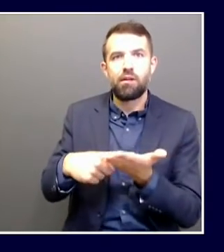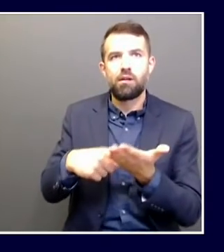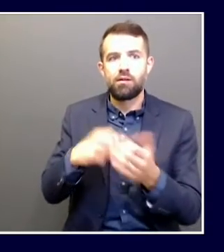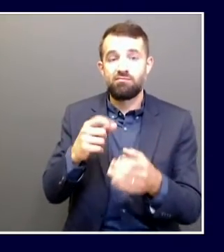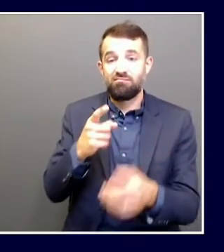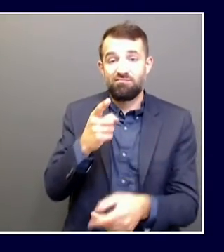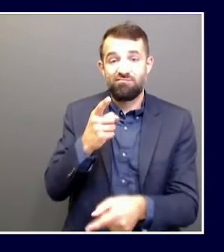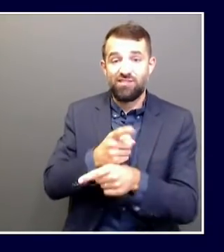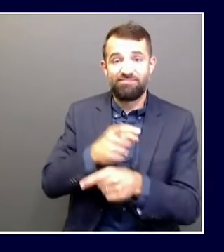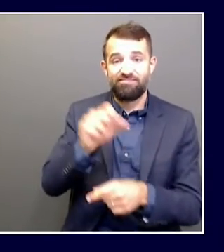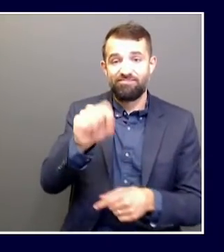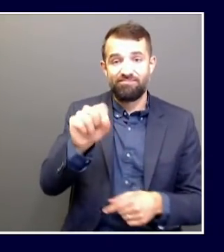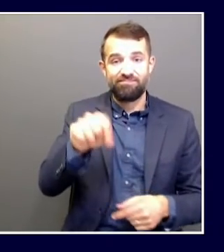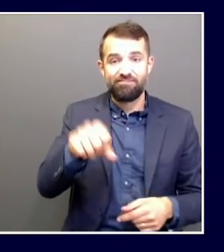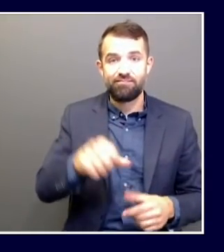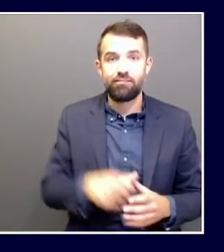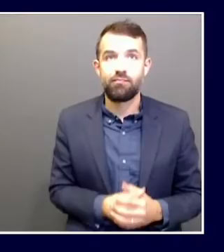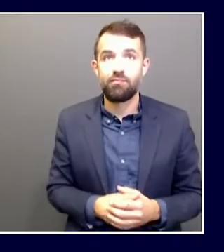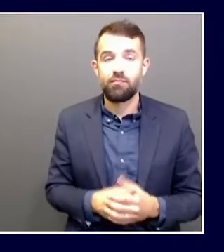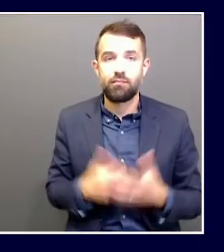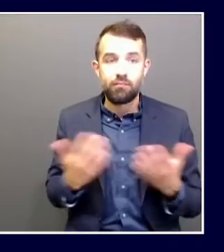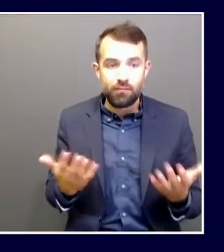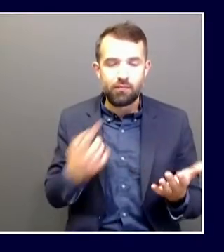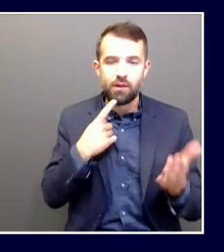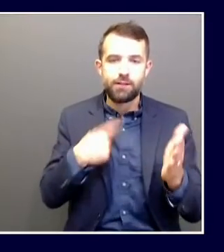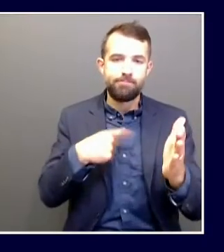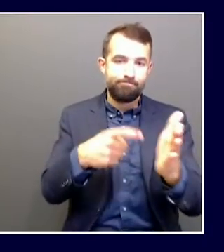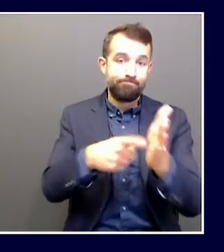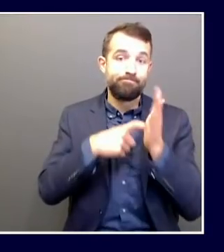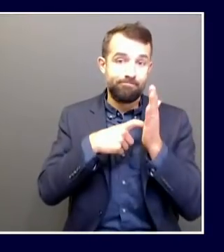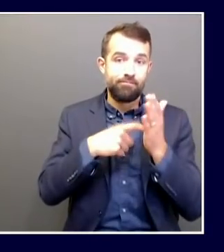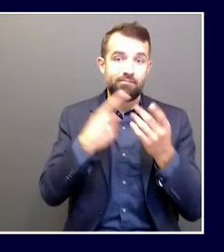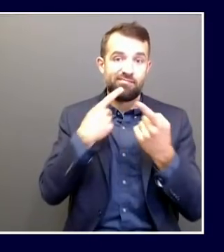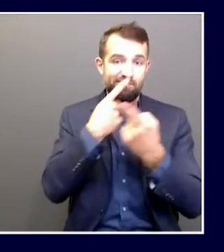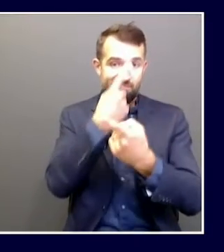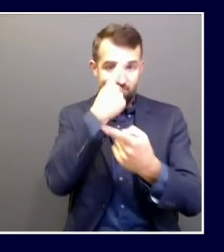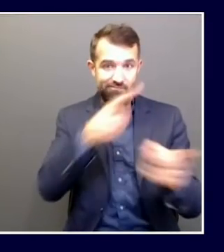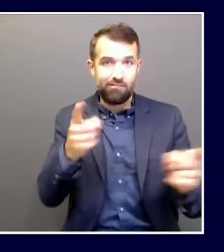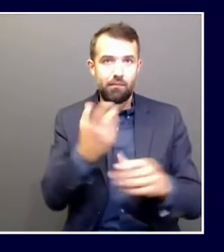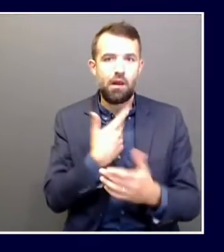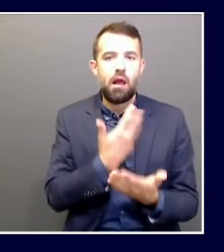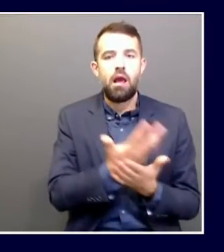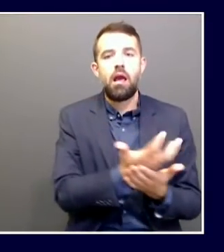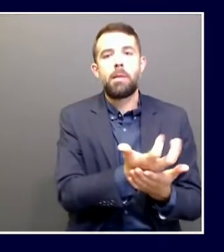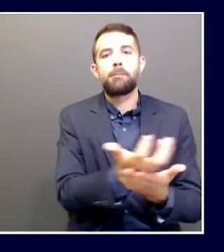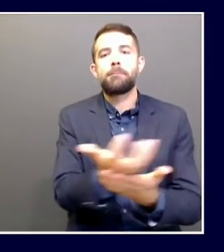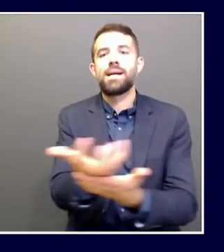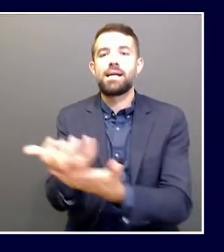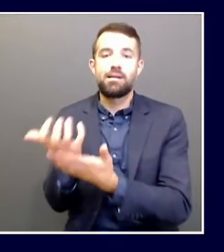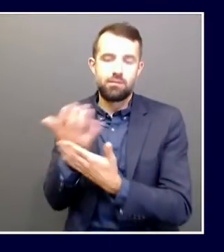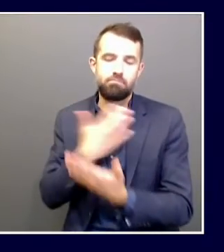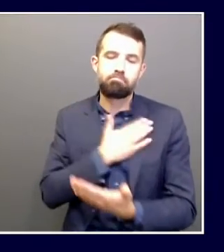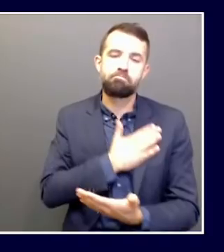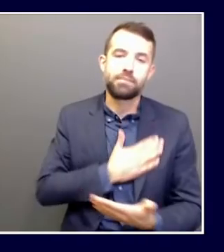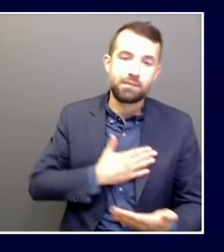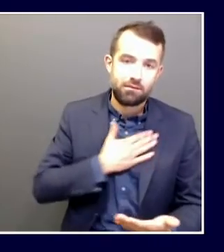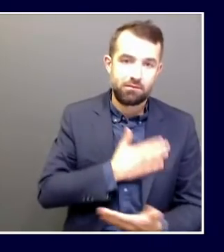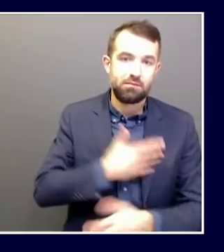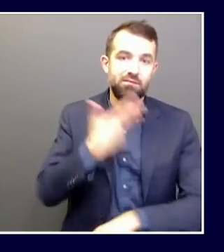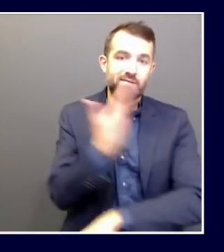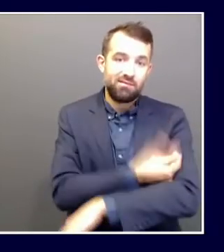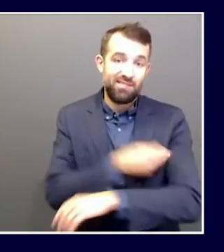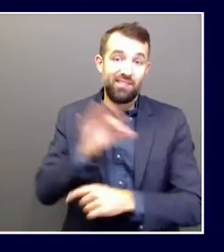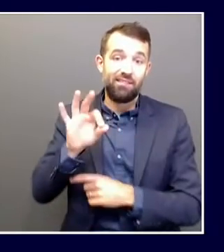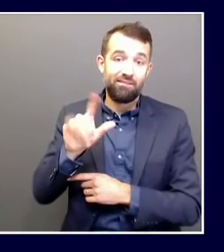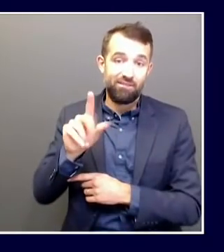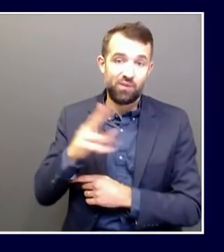Obligatory public service announcement: please get your flu shot for all the reasons that we've talked about, to keep yourself safe,